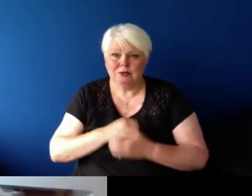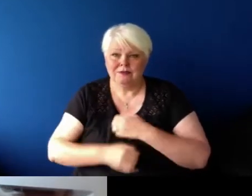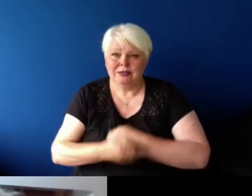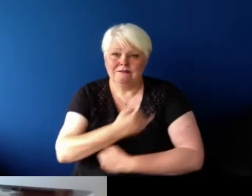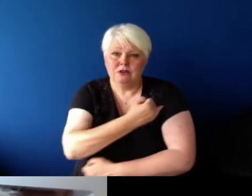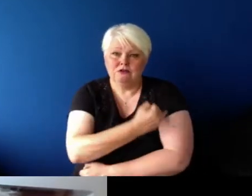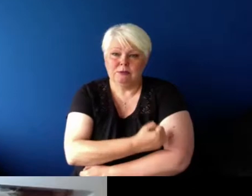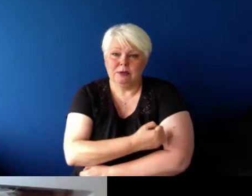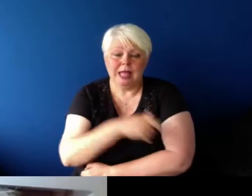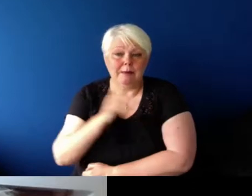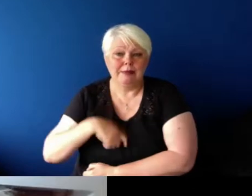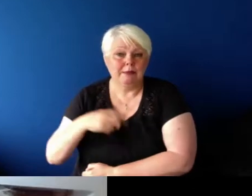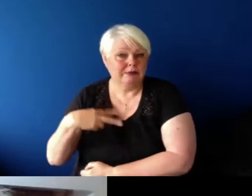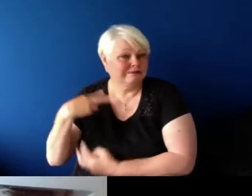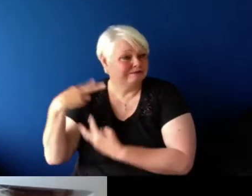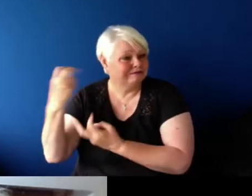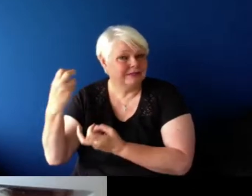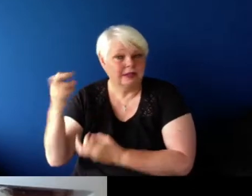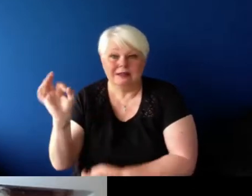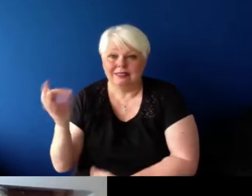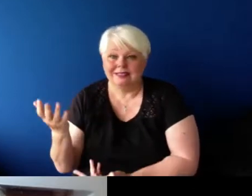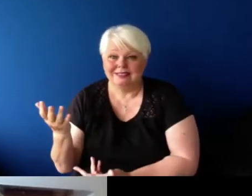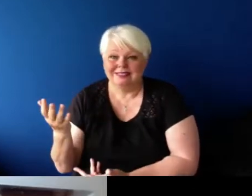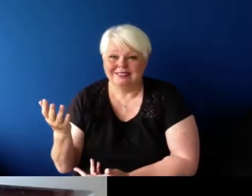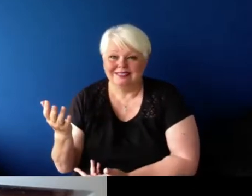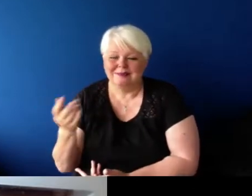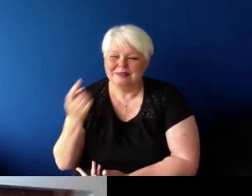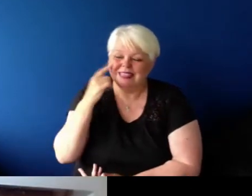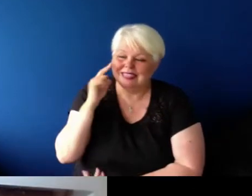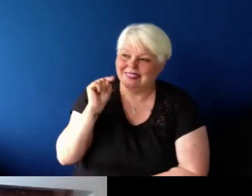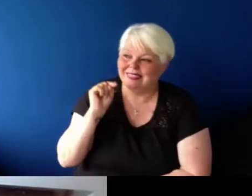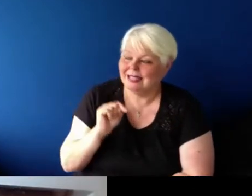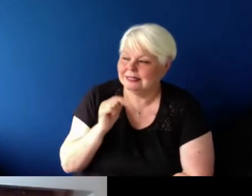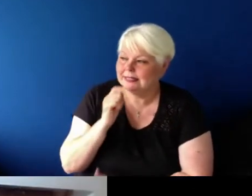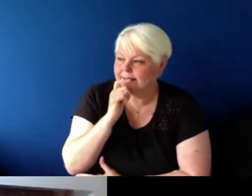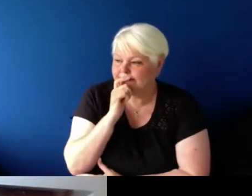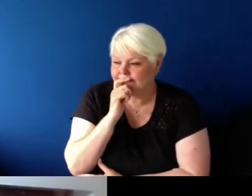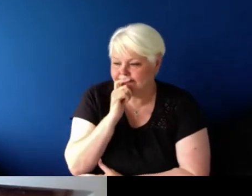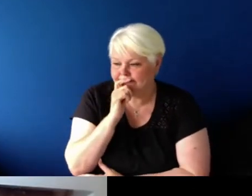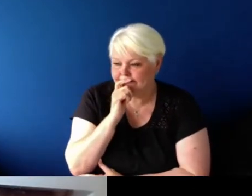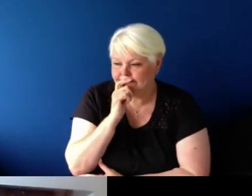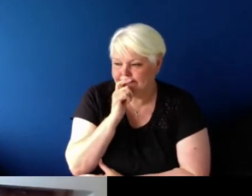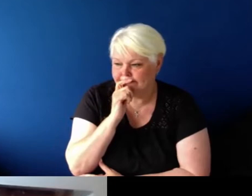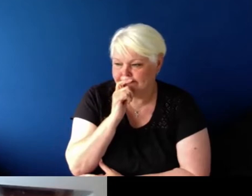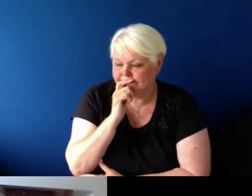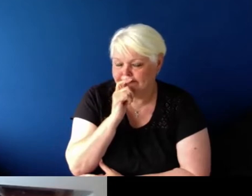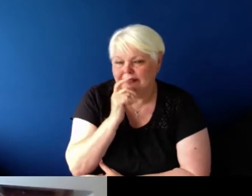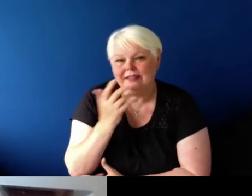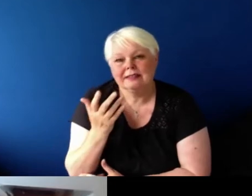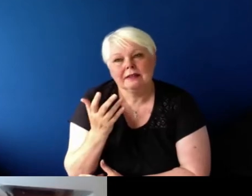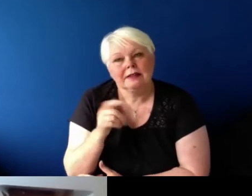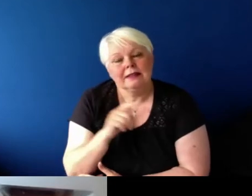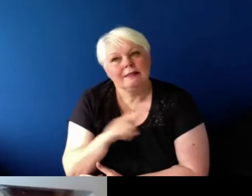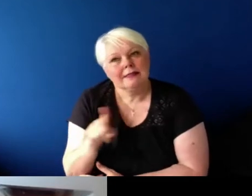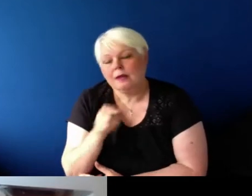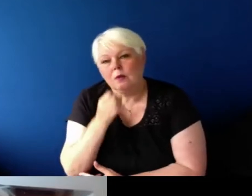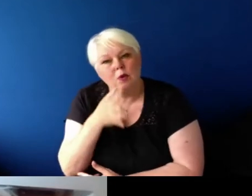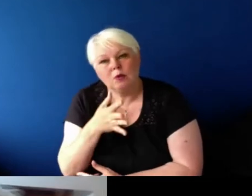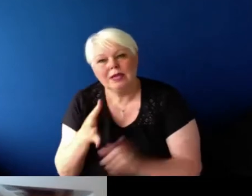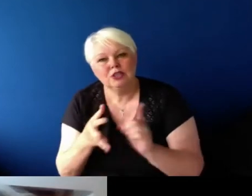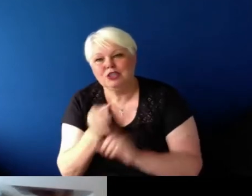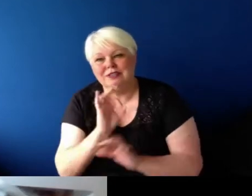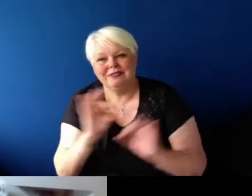can't hear you. Because I think that's that's not going to get anybody